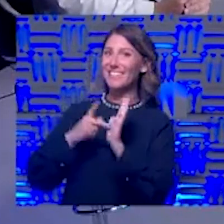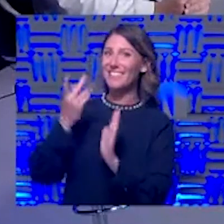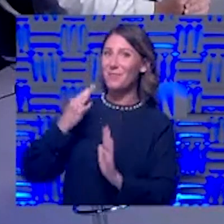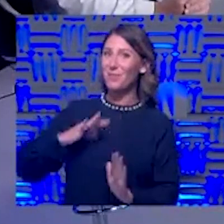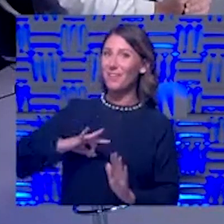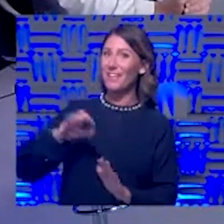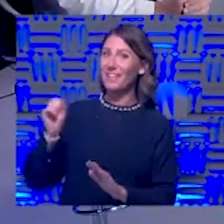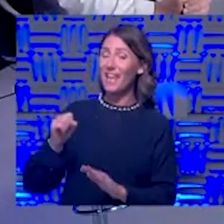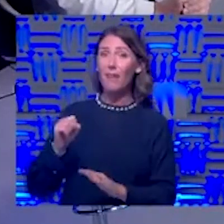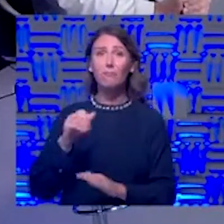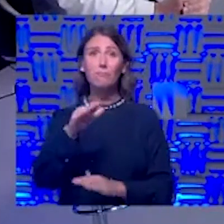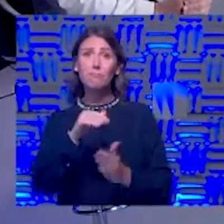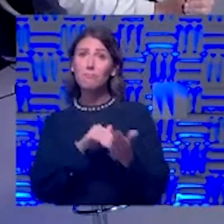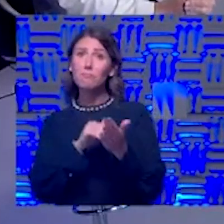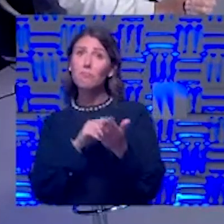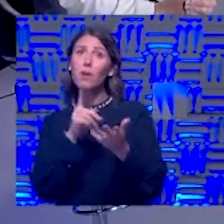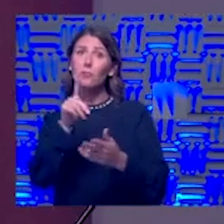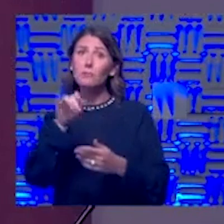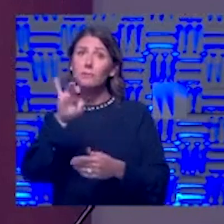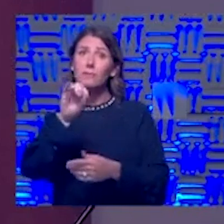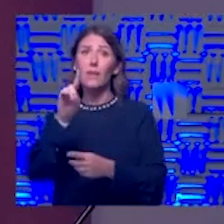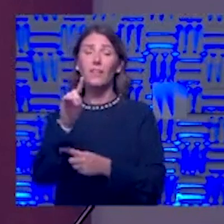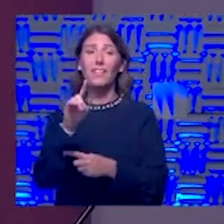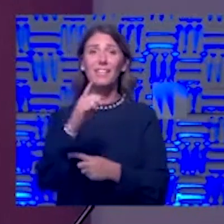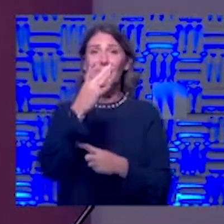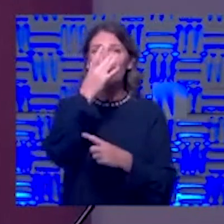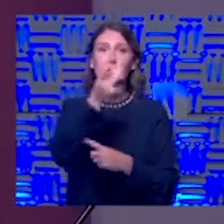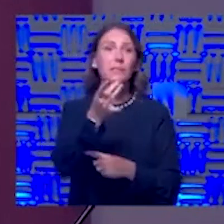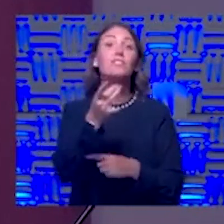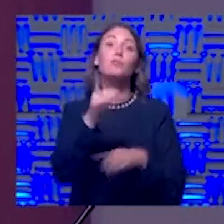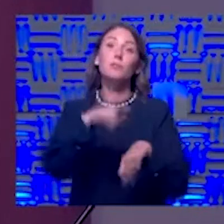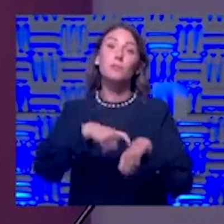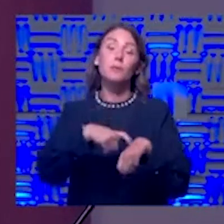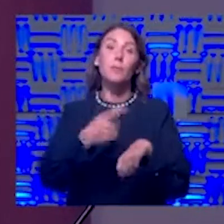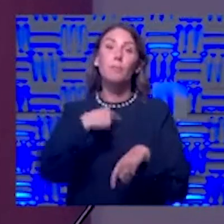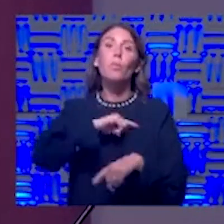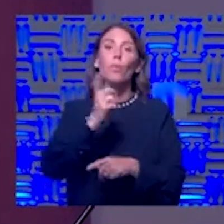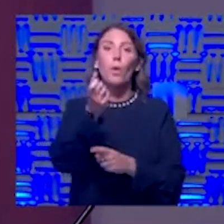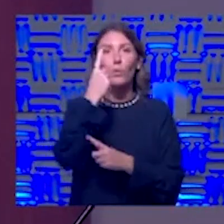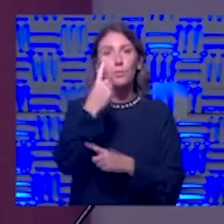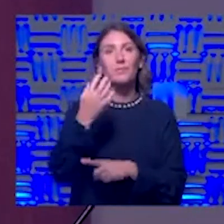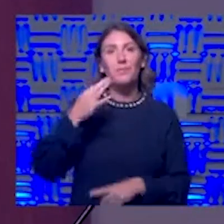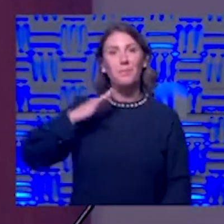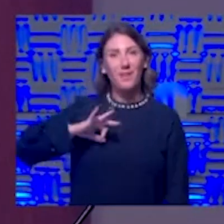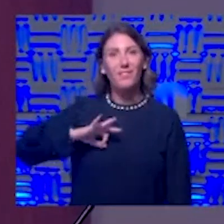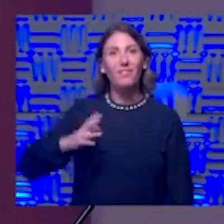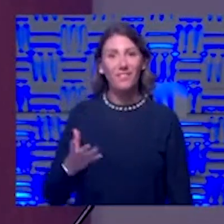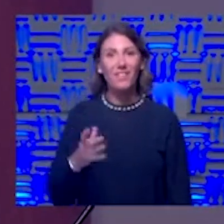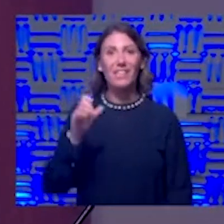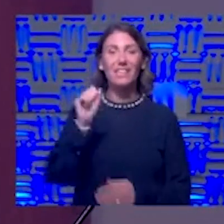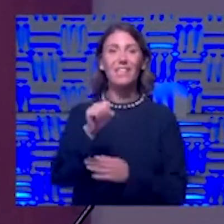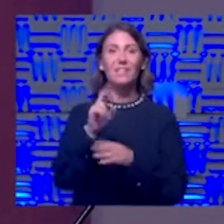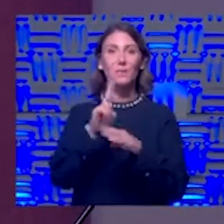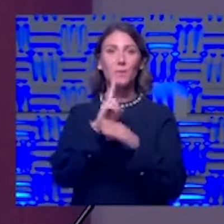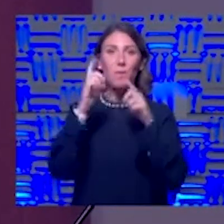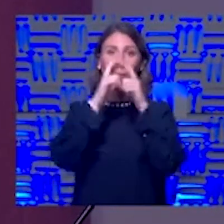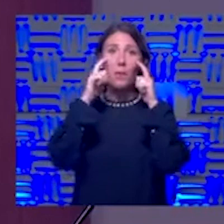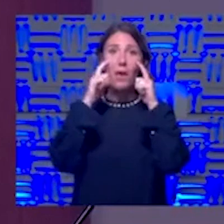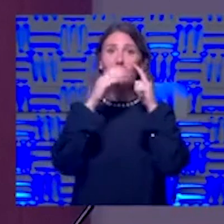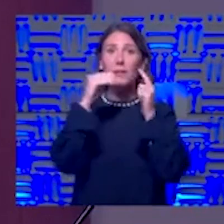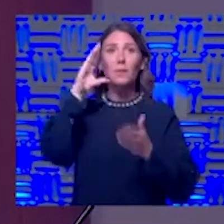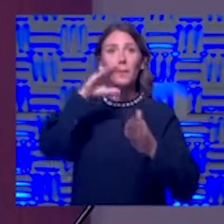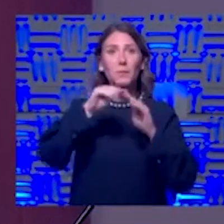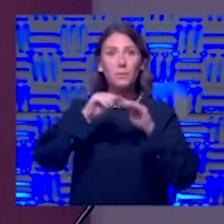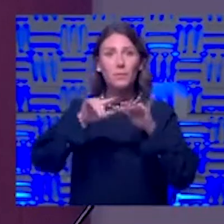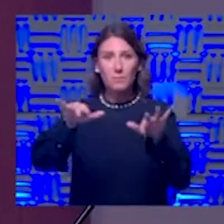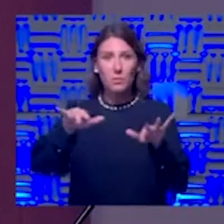How Yeah. about you? What do you think, Dr. Well, Bell? so I think it's an interesting time. I think that we do understand the benefit of wearing a mask and reducing